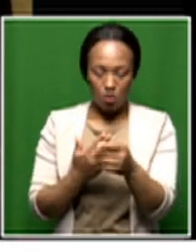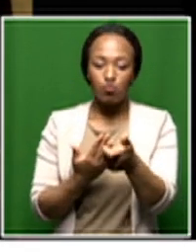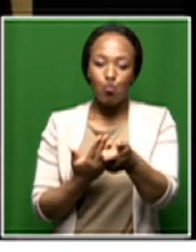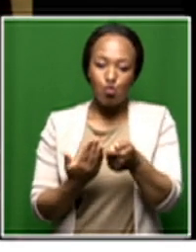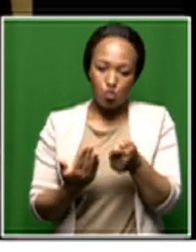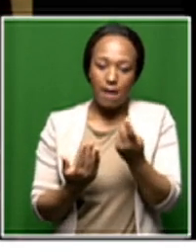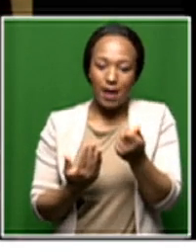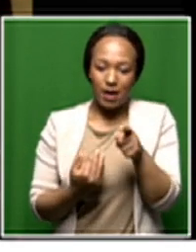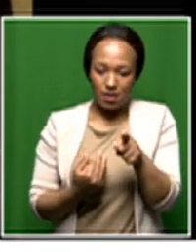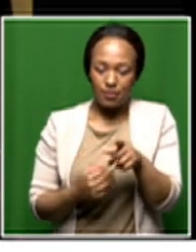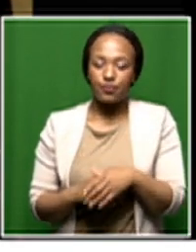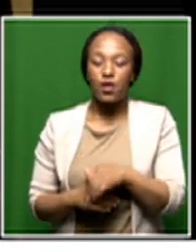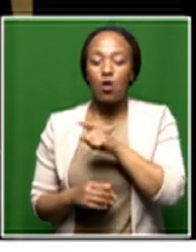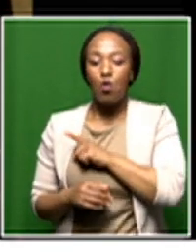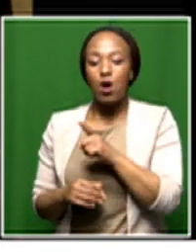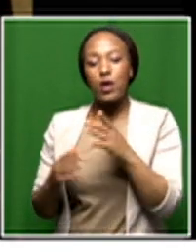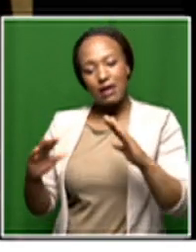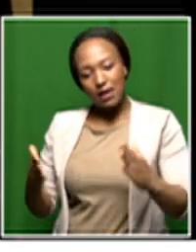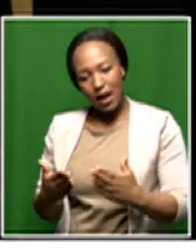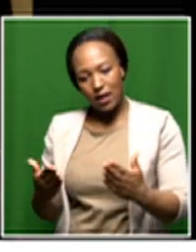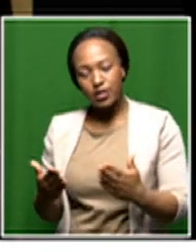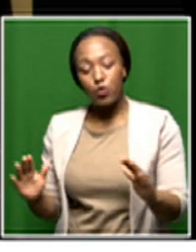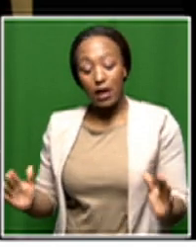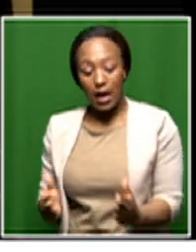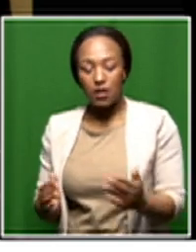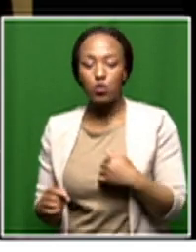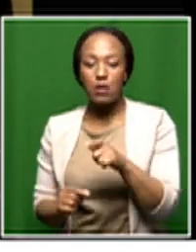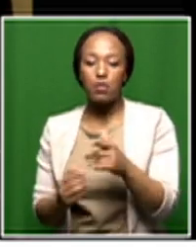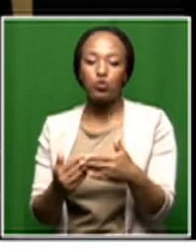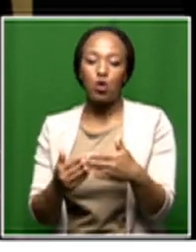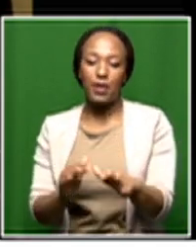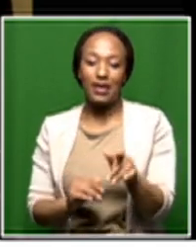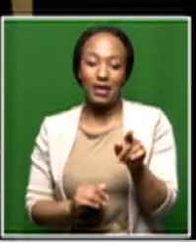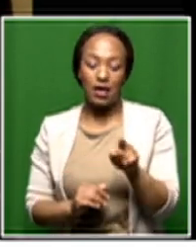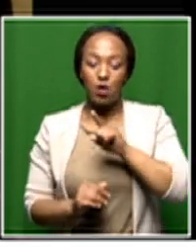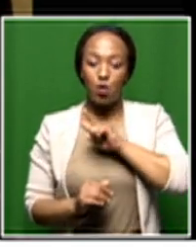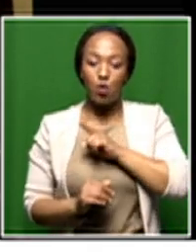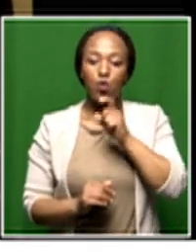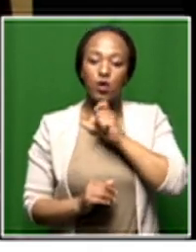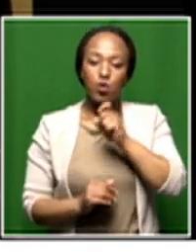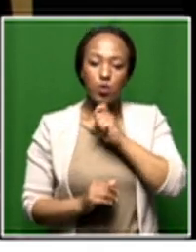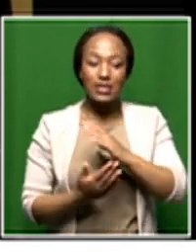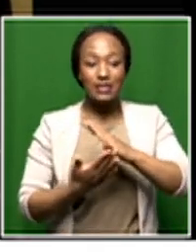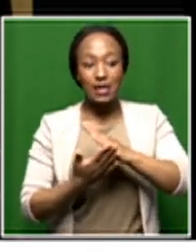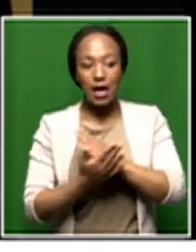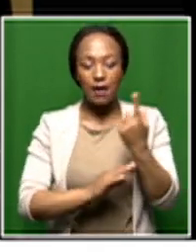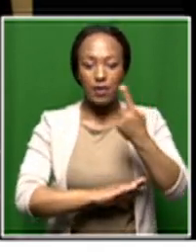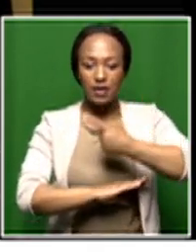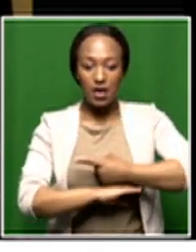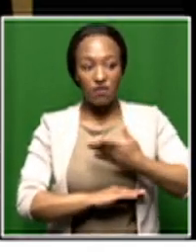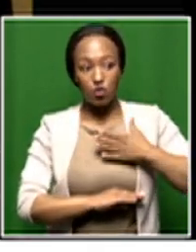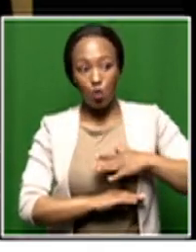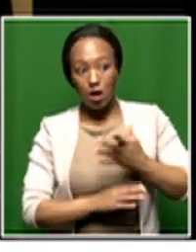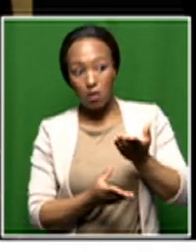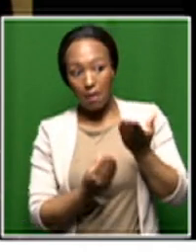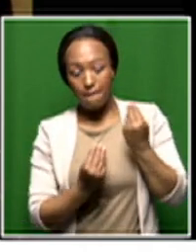people that when we open, because we don't necessarily open at 1 day, we use certain days to open to say if you want to get